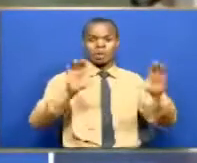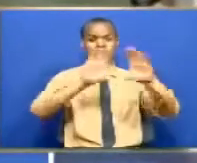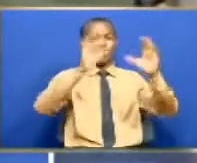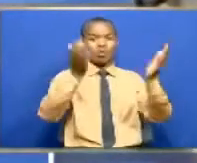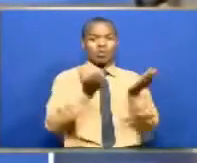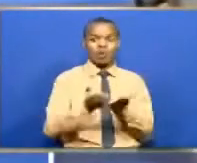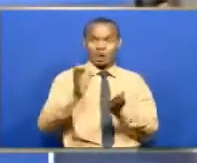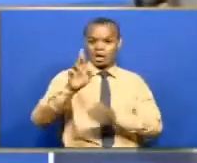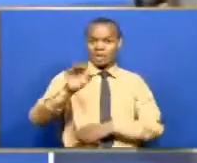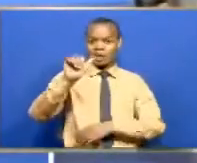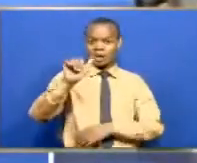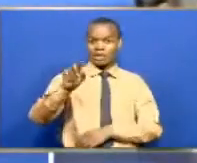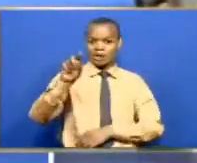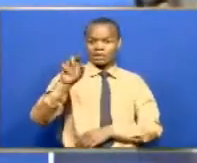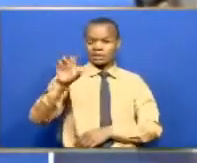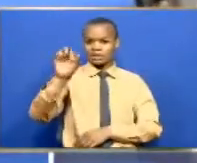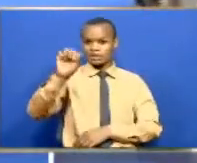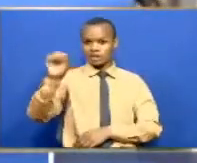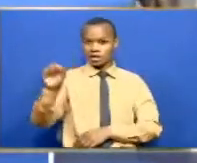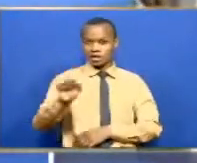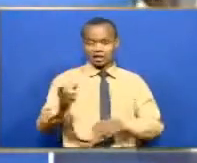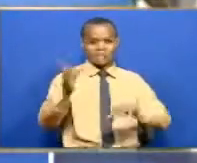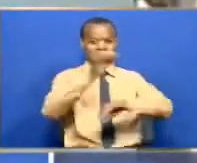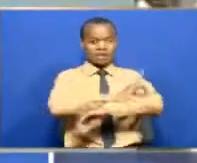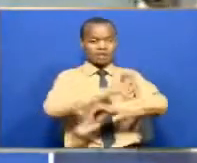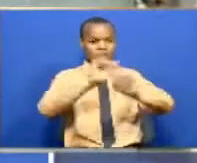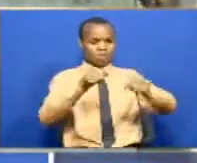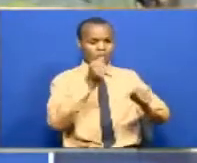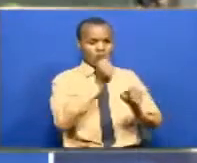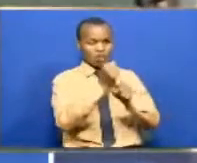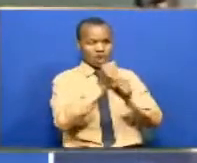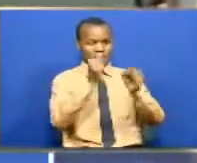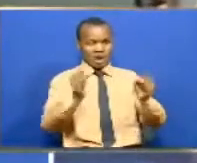set aside to acknowledge the hard work by forest rangers and